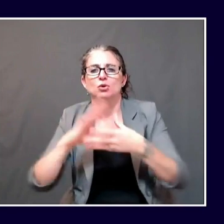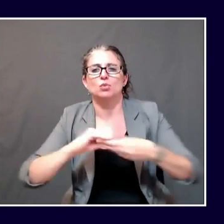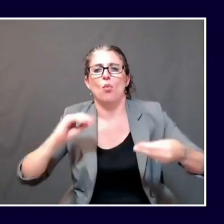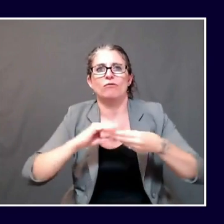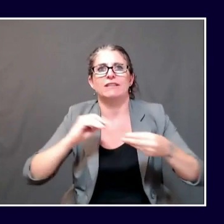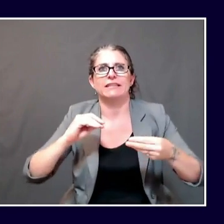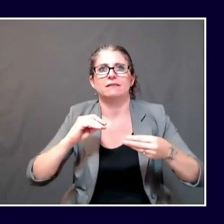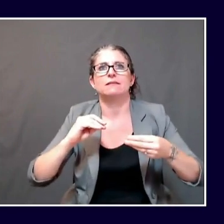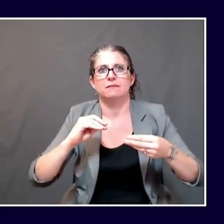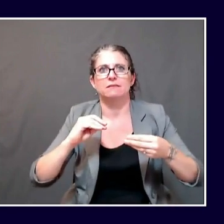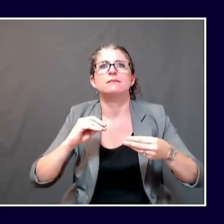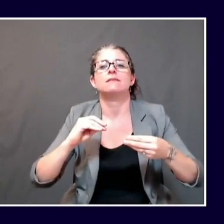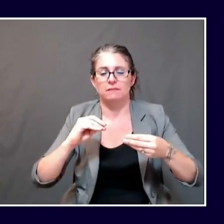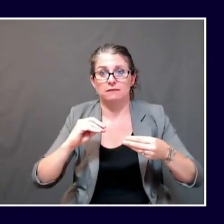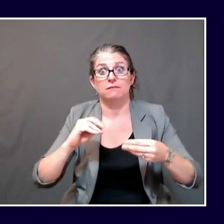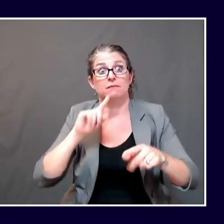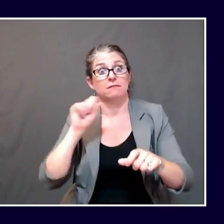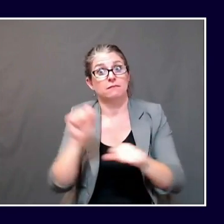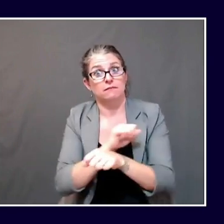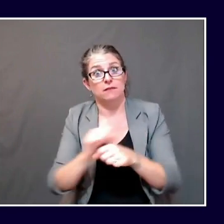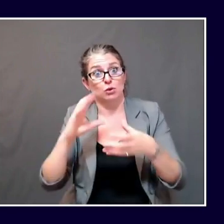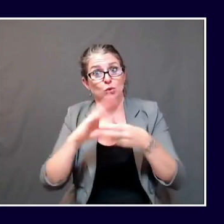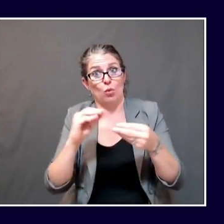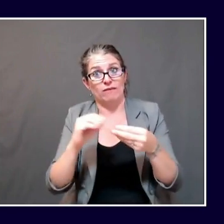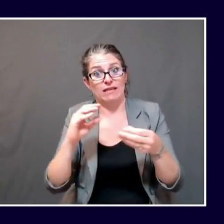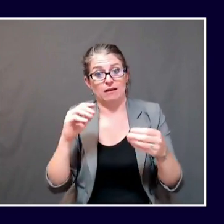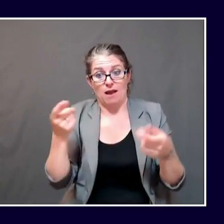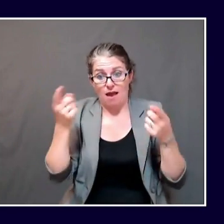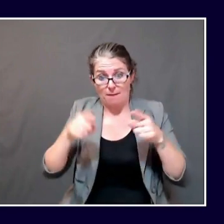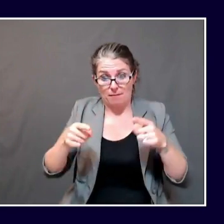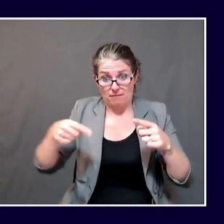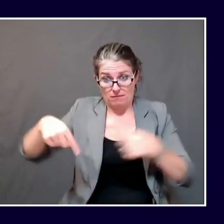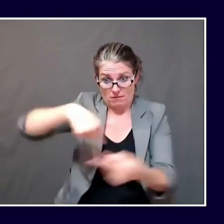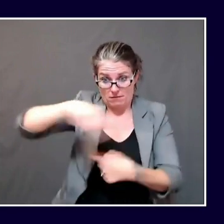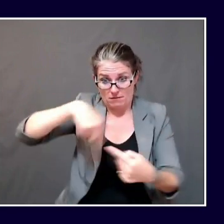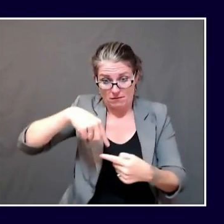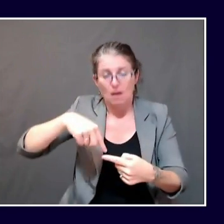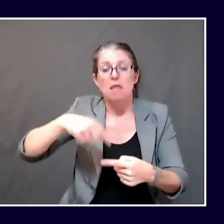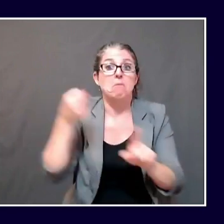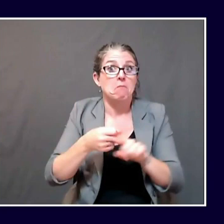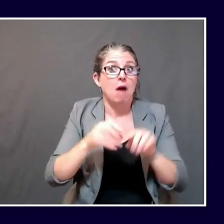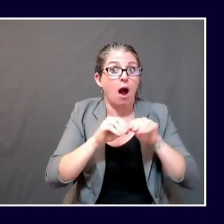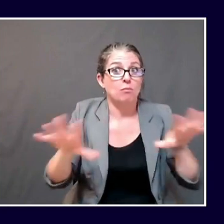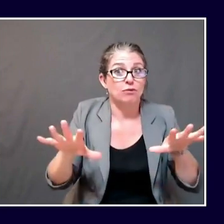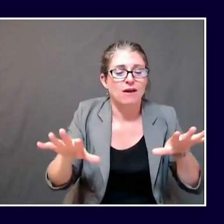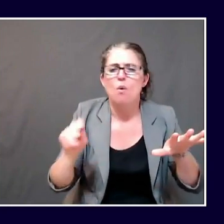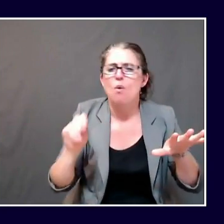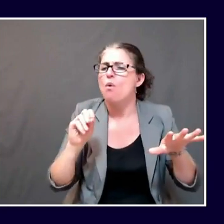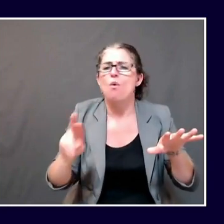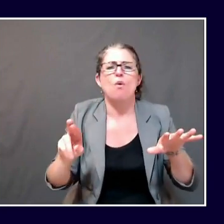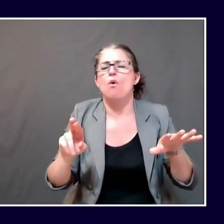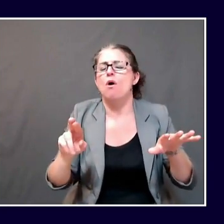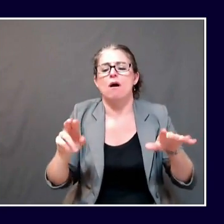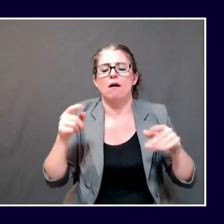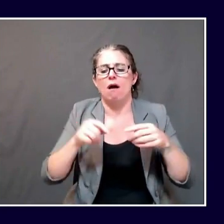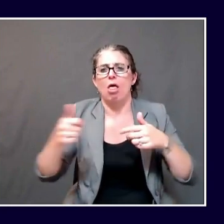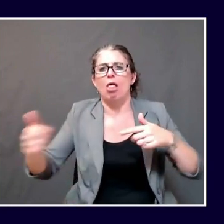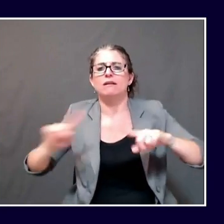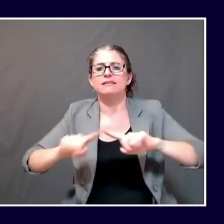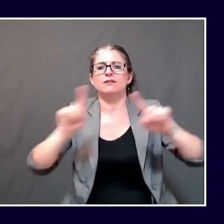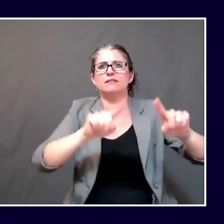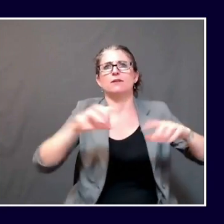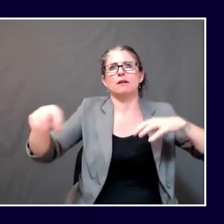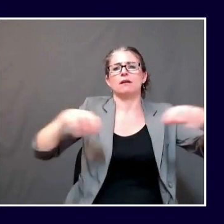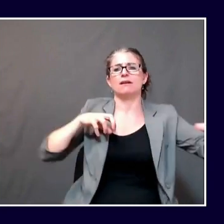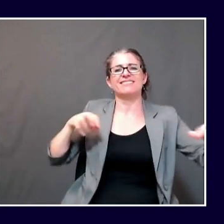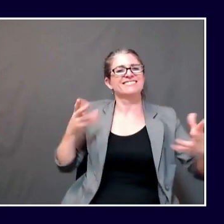of art. It does not impact at all our intervention steps. We are treating it as if those